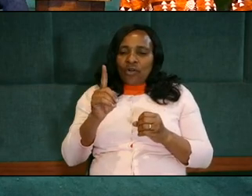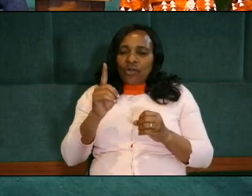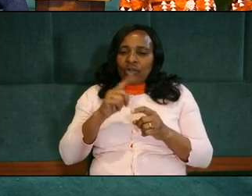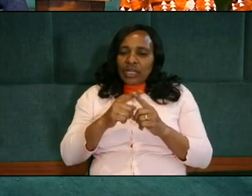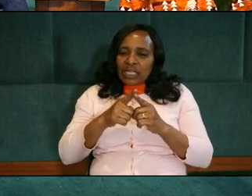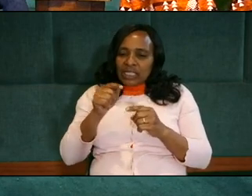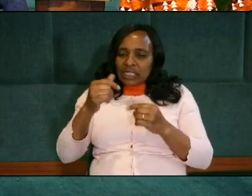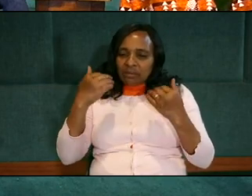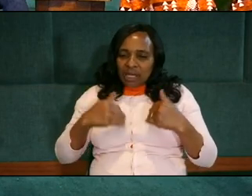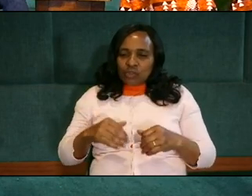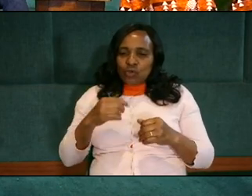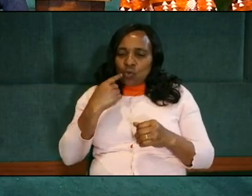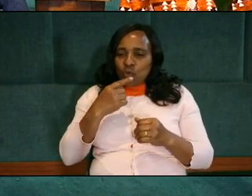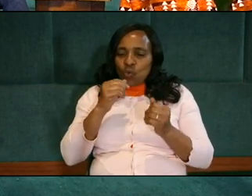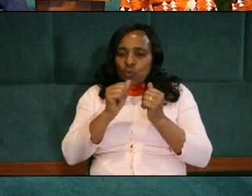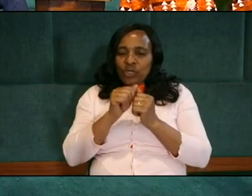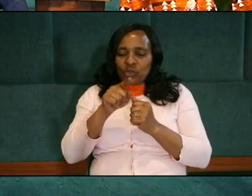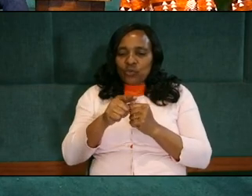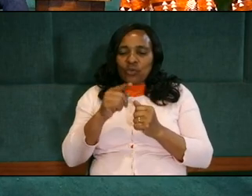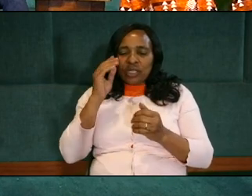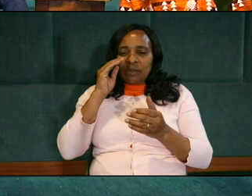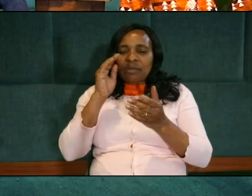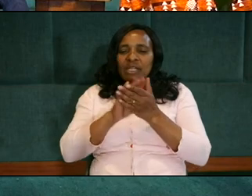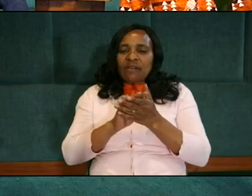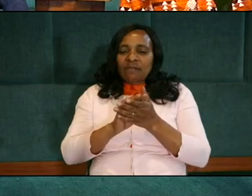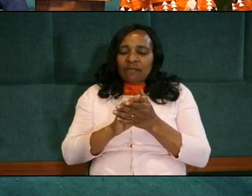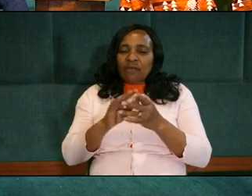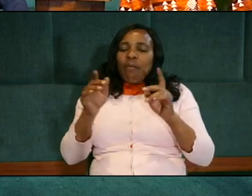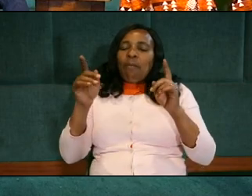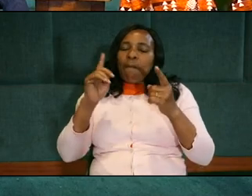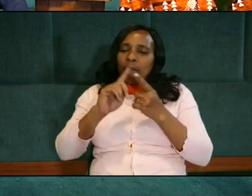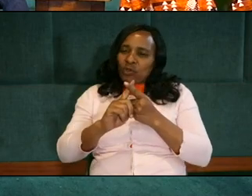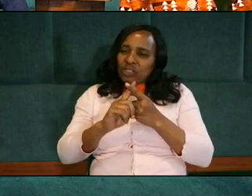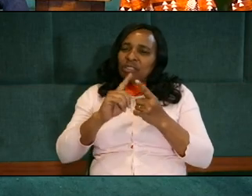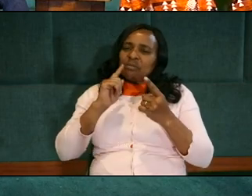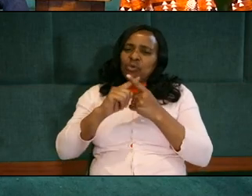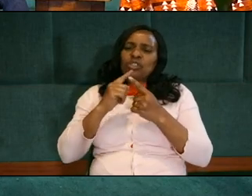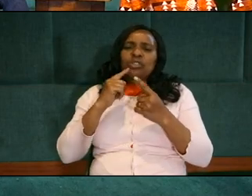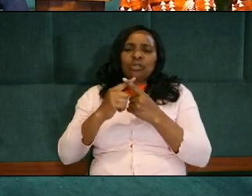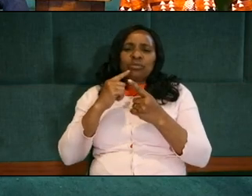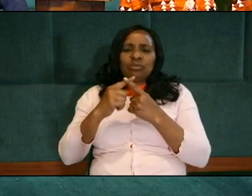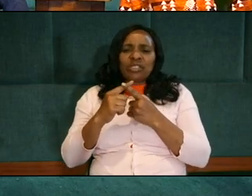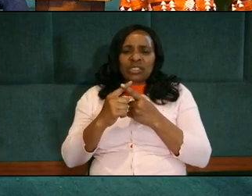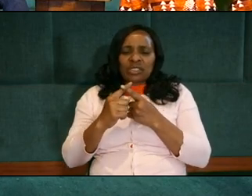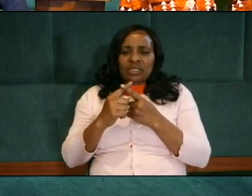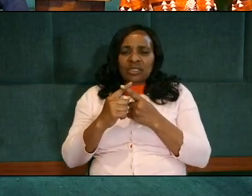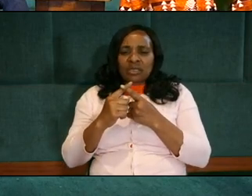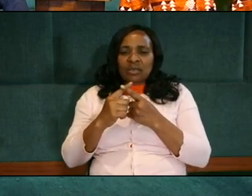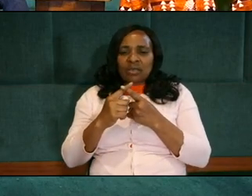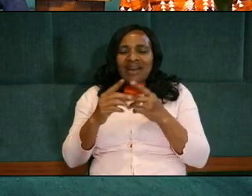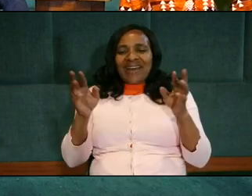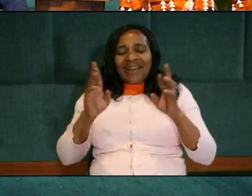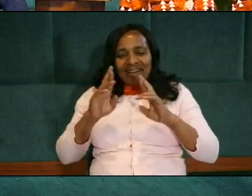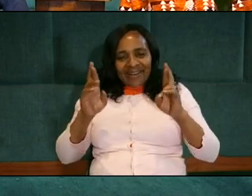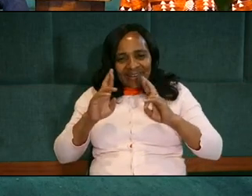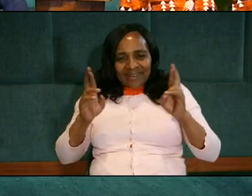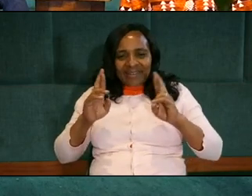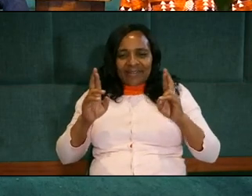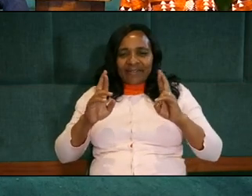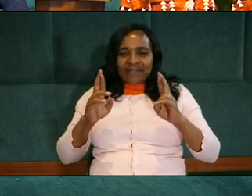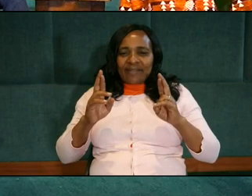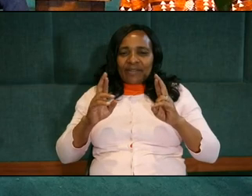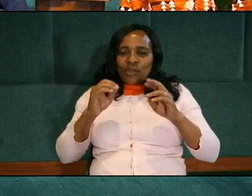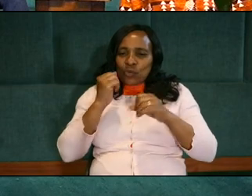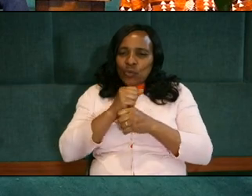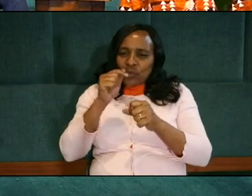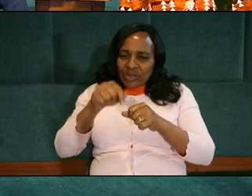with you who anaamini, she's so positive, she's so optimistic. She's very, yes, we